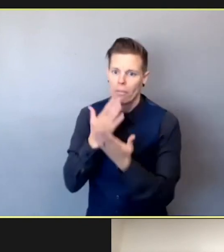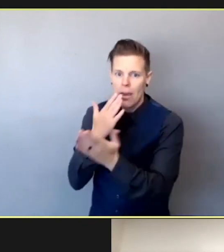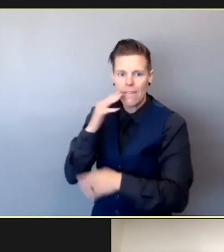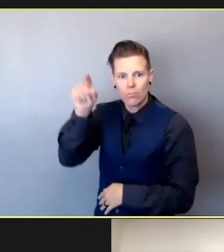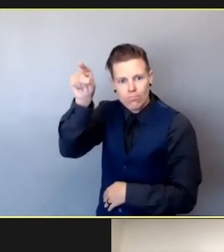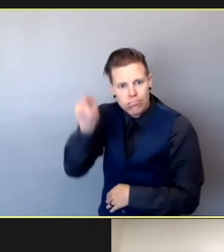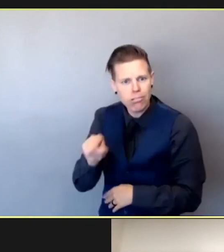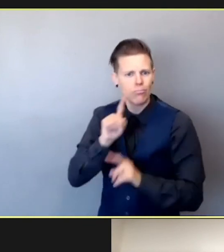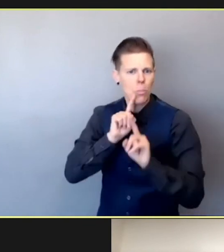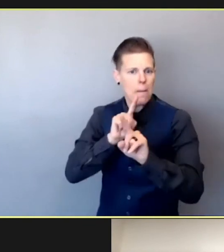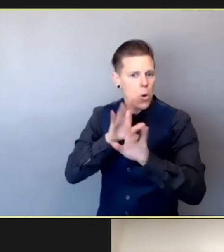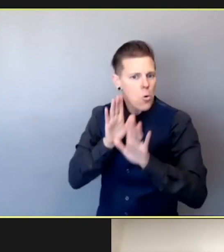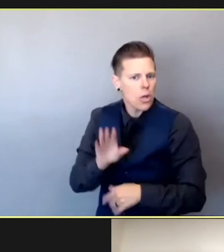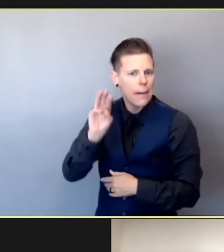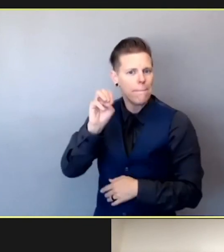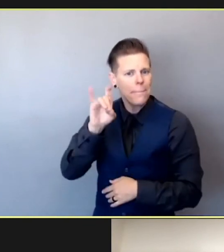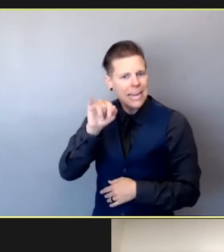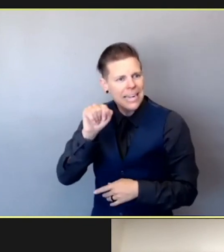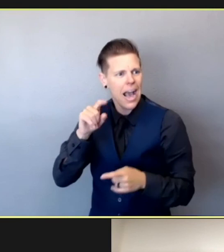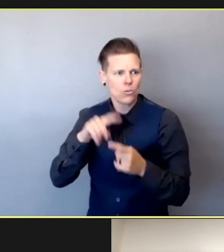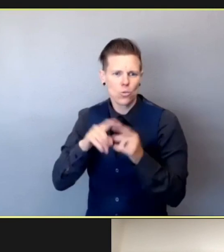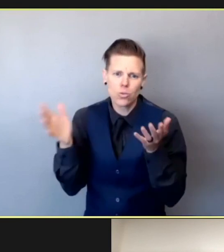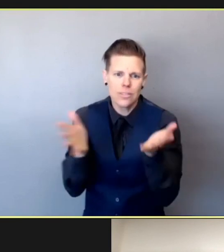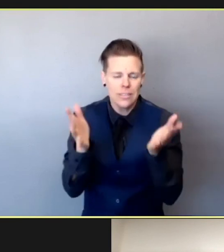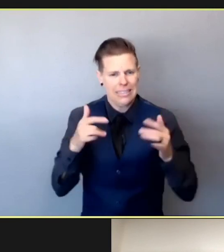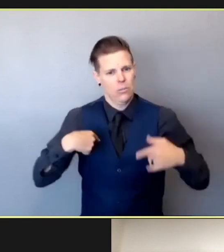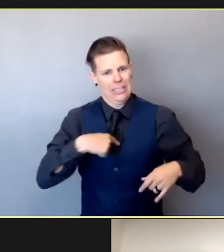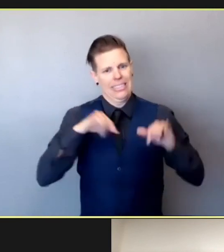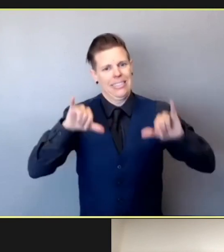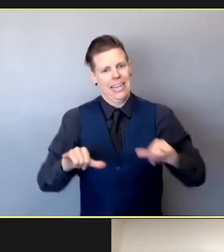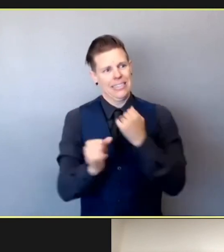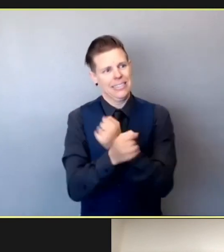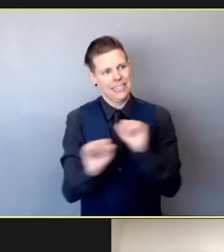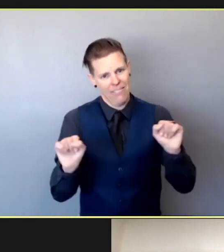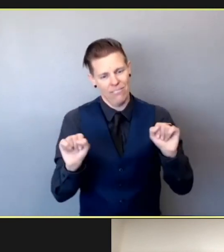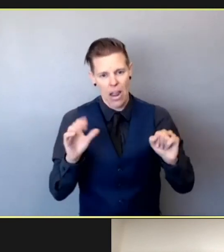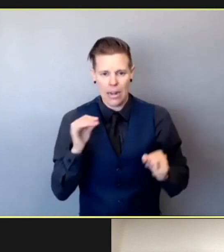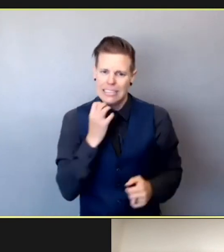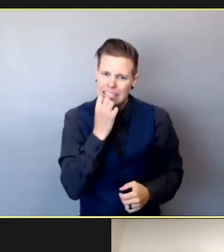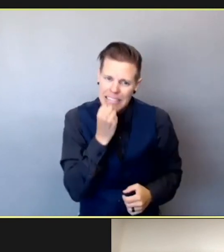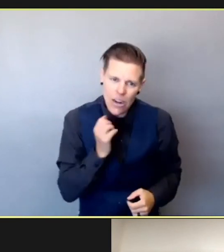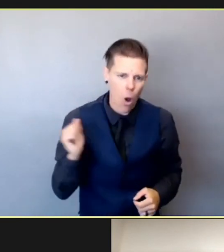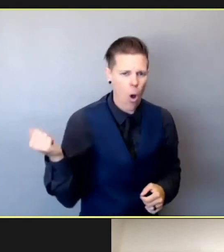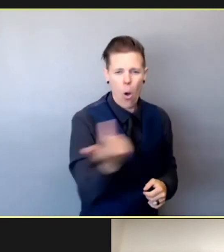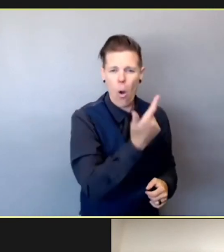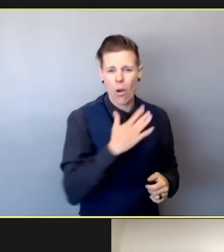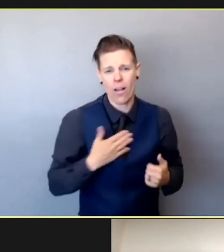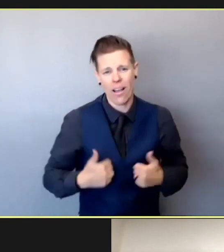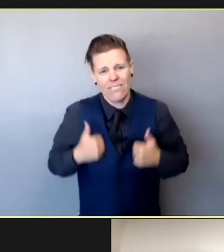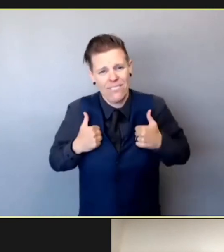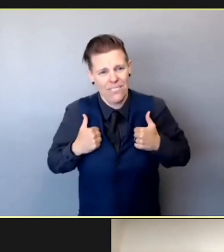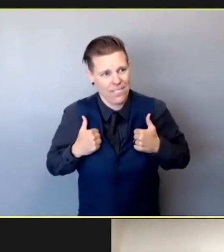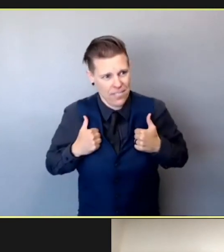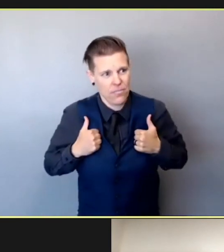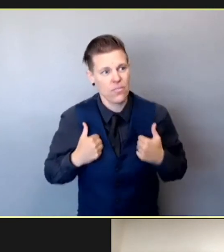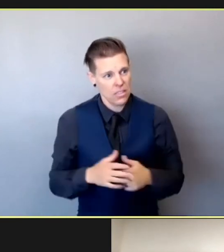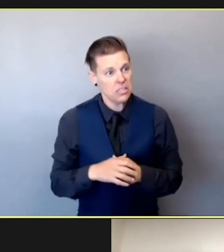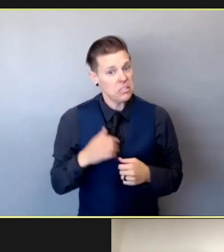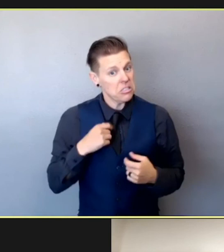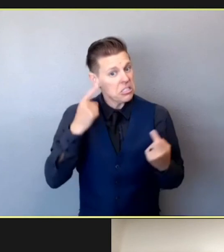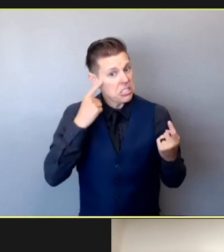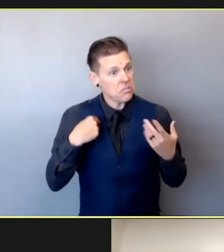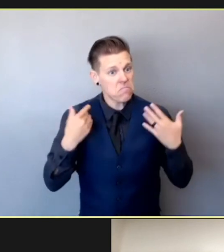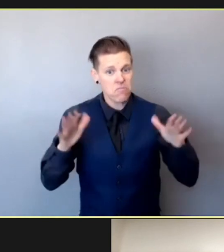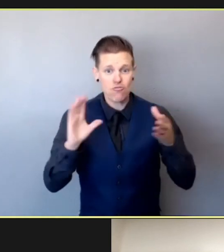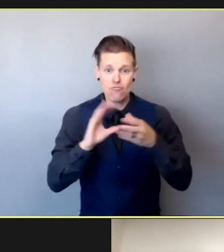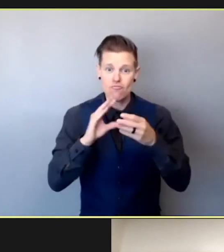out so we can continue to save many thousands of lives. And with that, Matt, I think we're done. Absolutely.